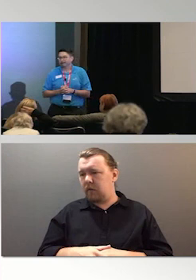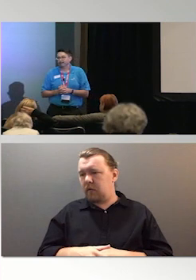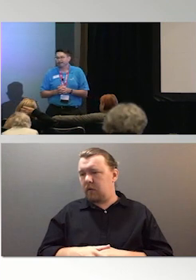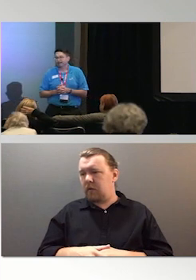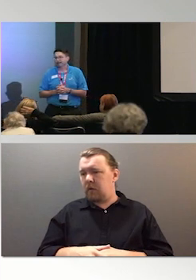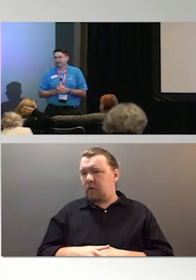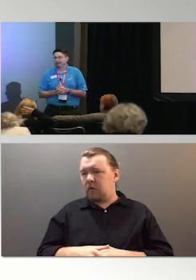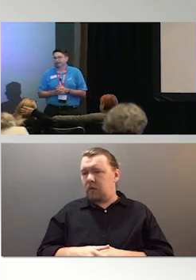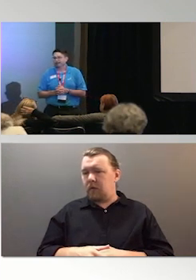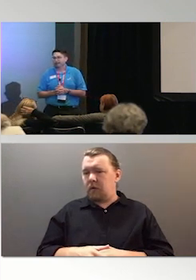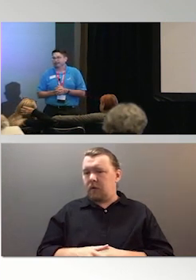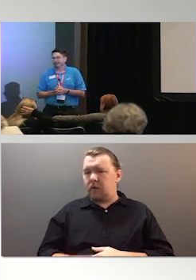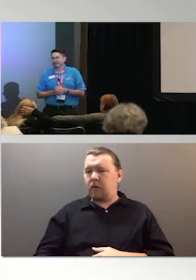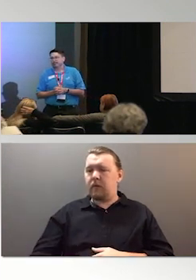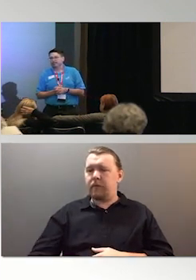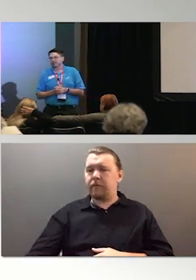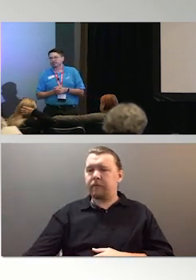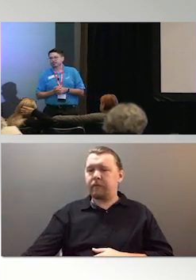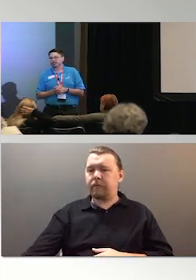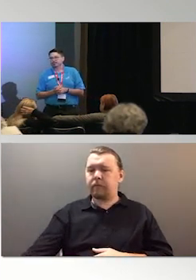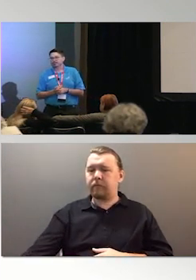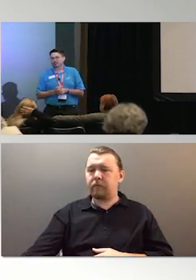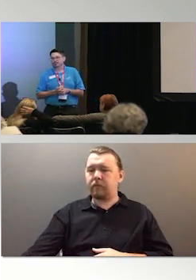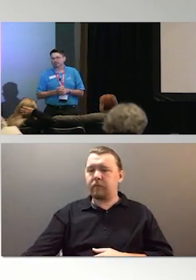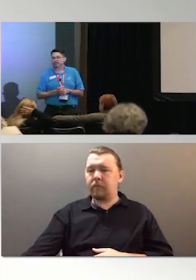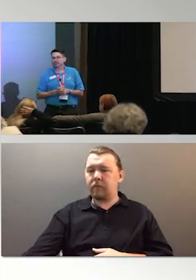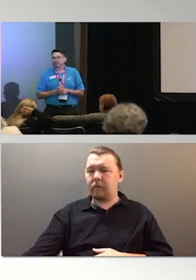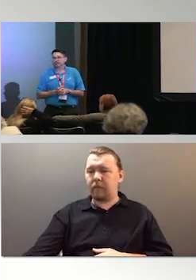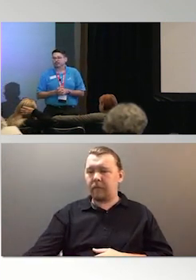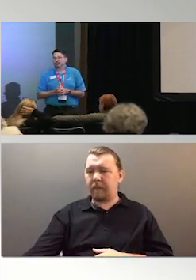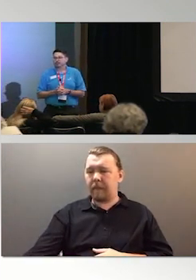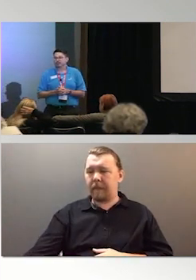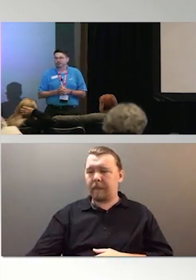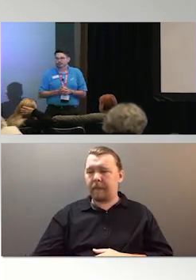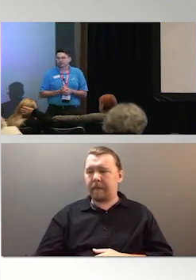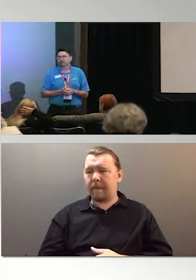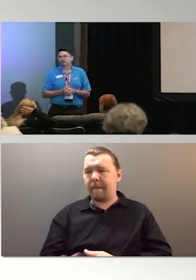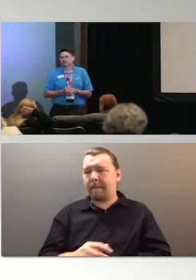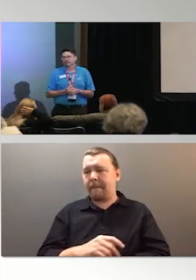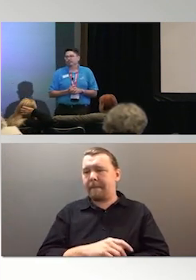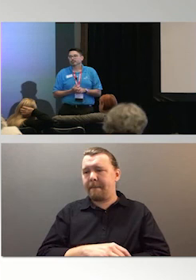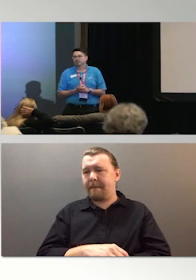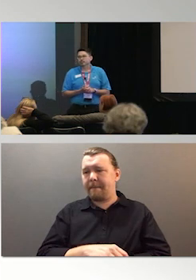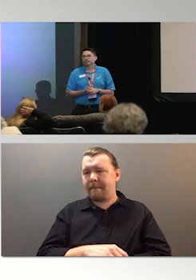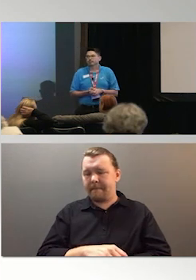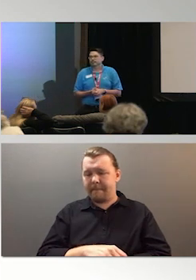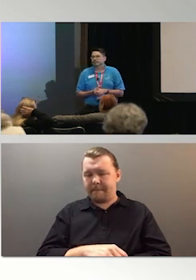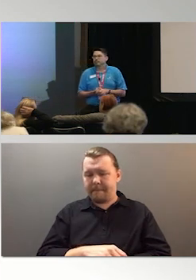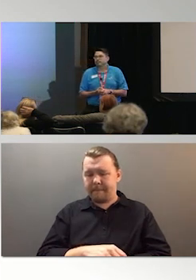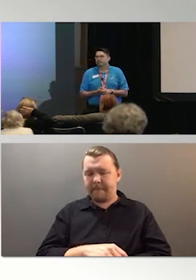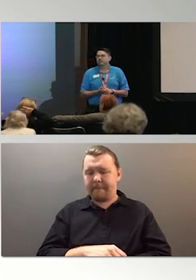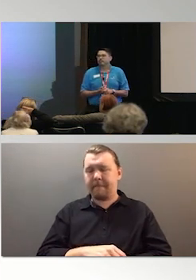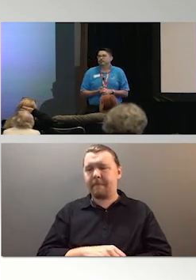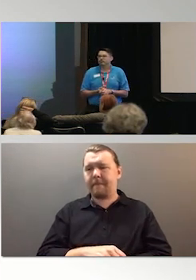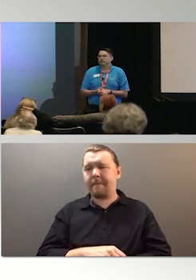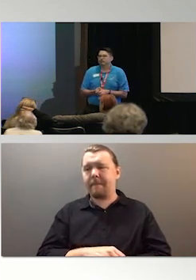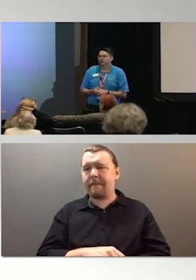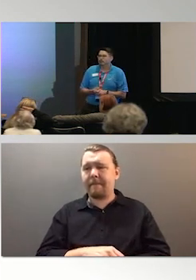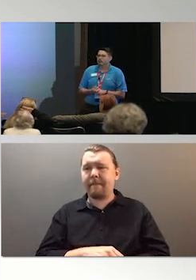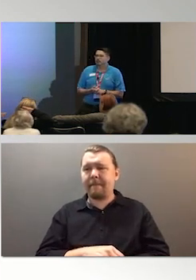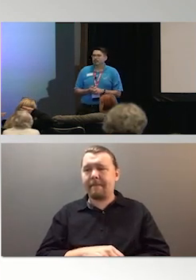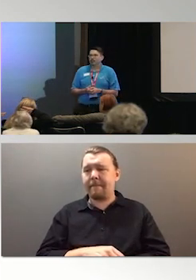able account, can you roll it into other financial vehicles such as a Roth IRA or a regular IRA